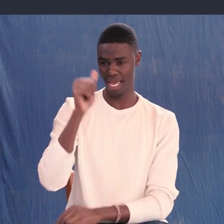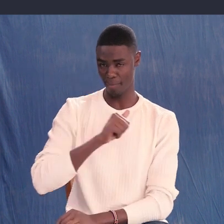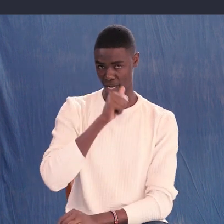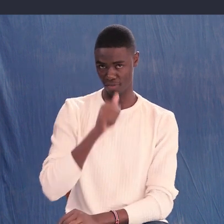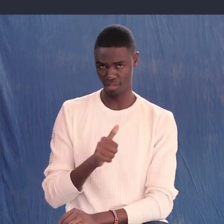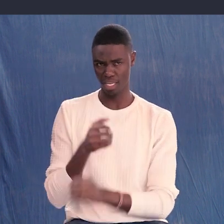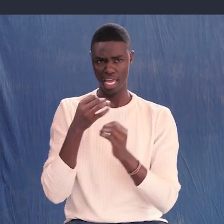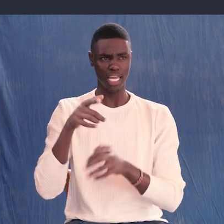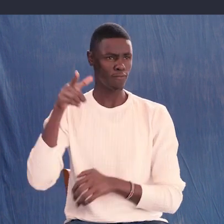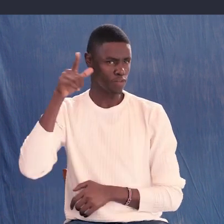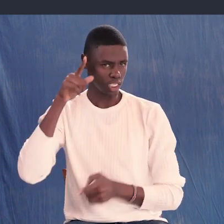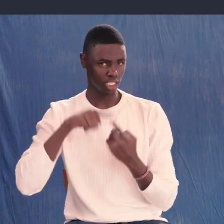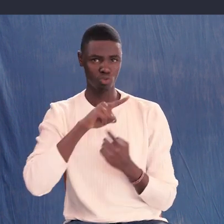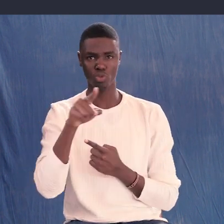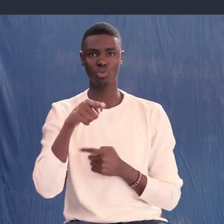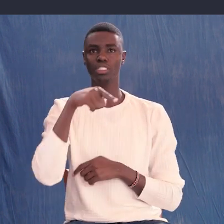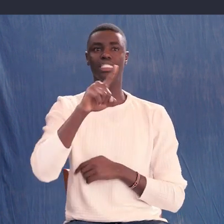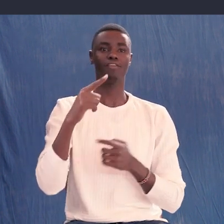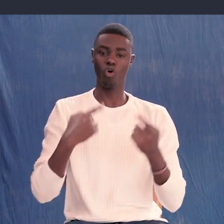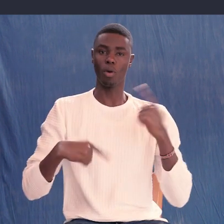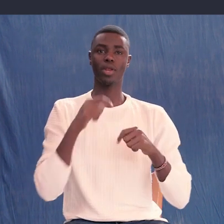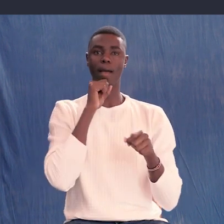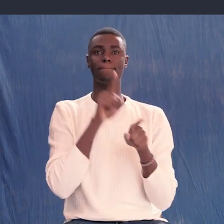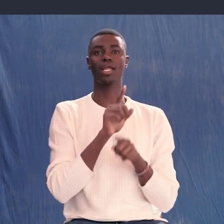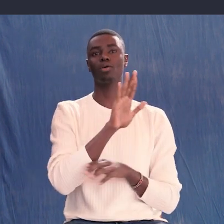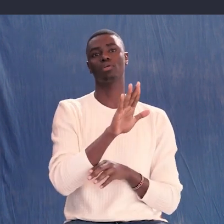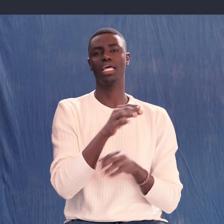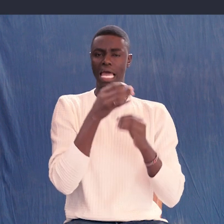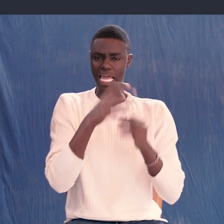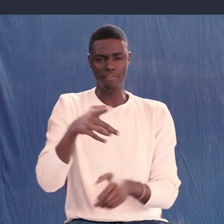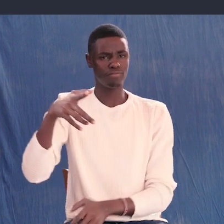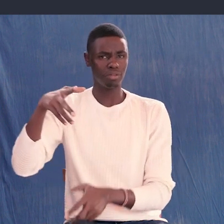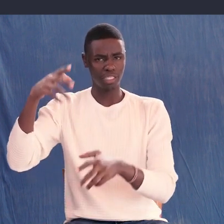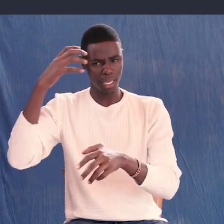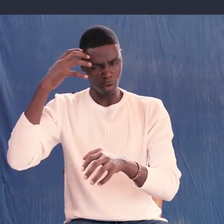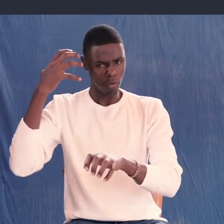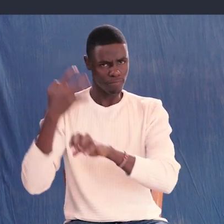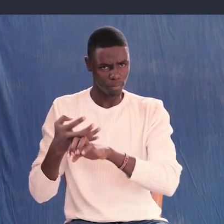If he listens to you, you have won your brother. But if he doesn't listen to you,